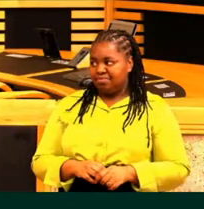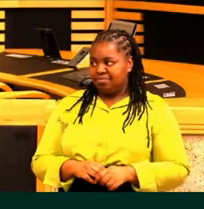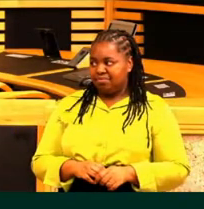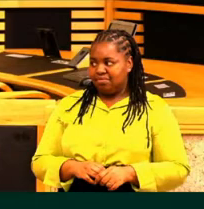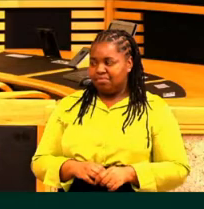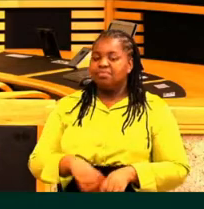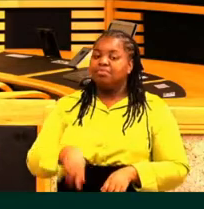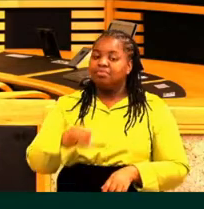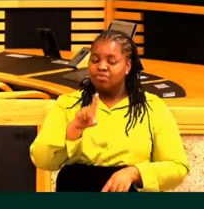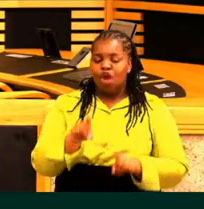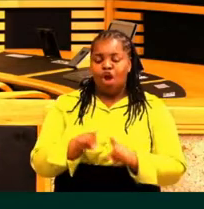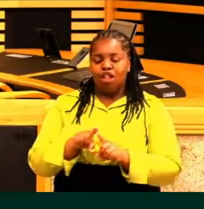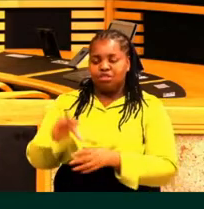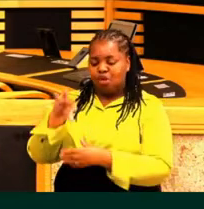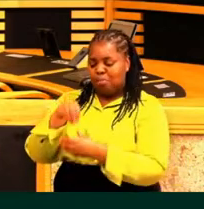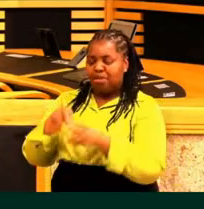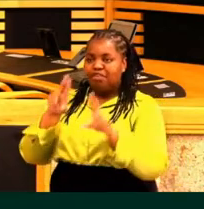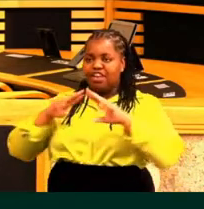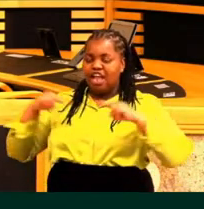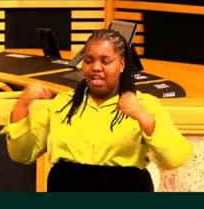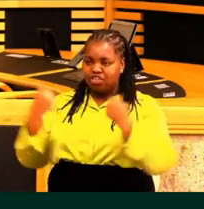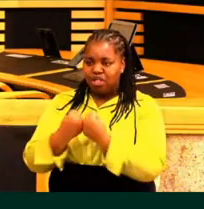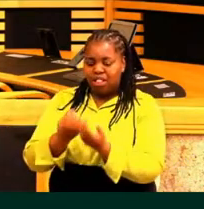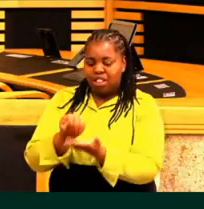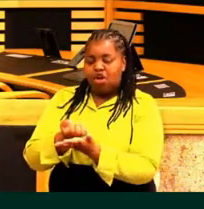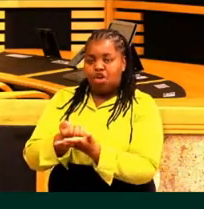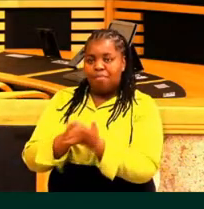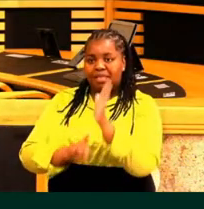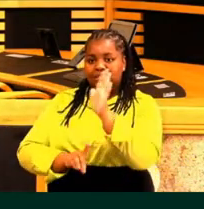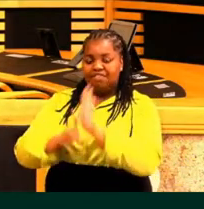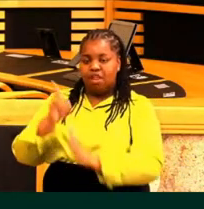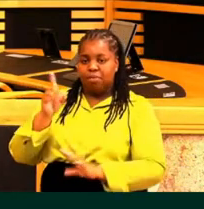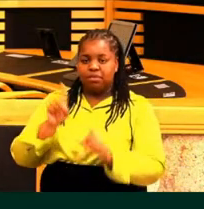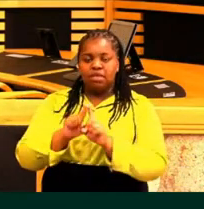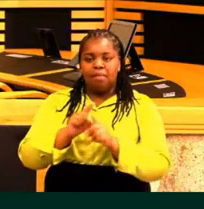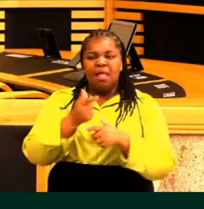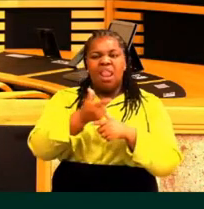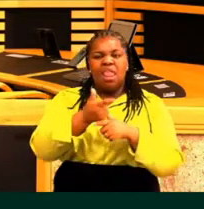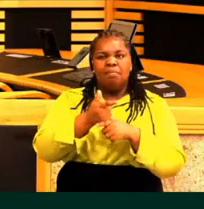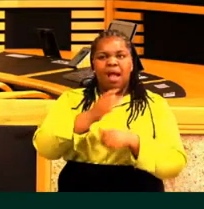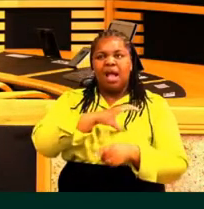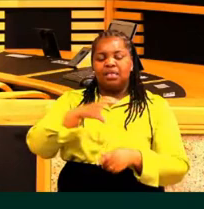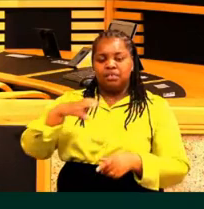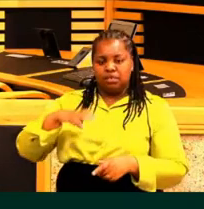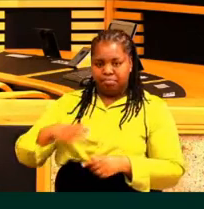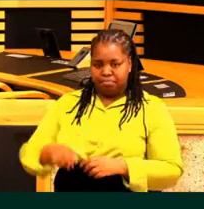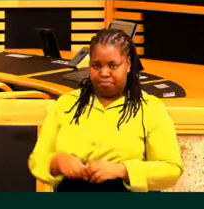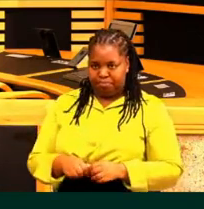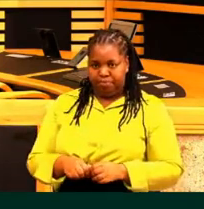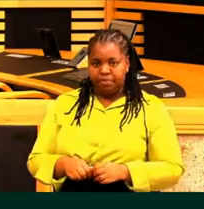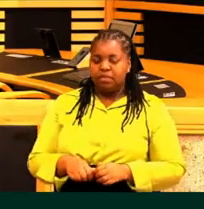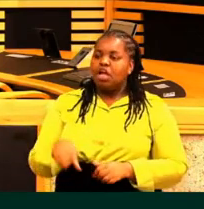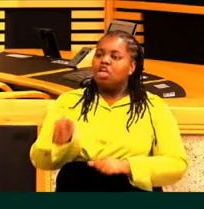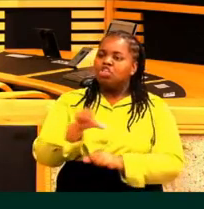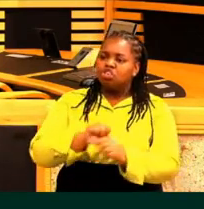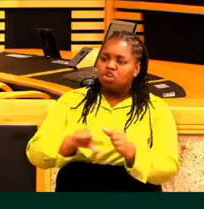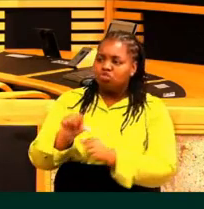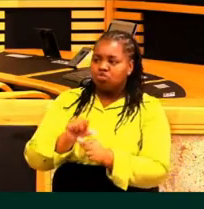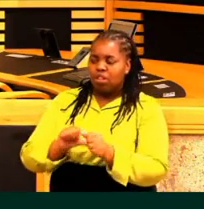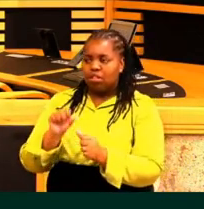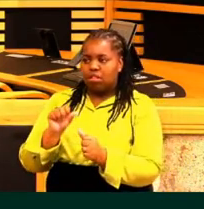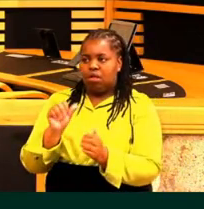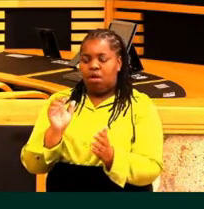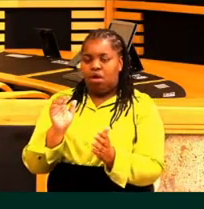he is also part of the National Economic Development and labor Council that is Network social compact